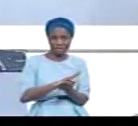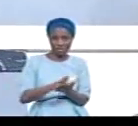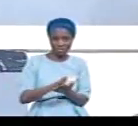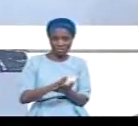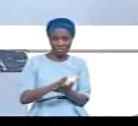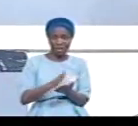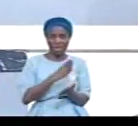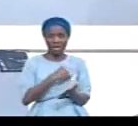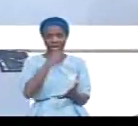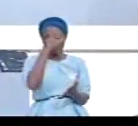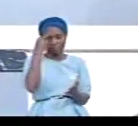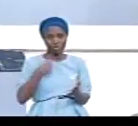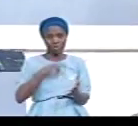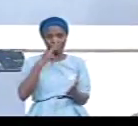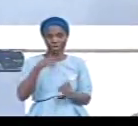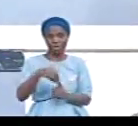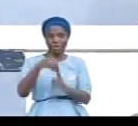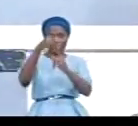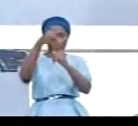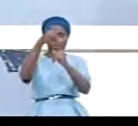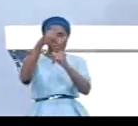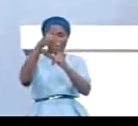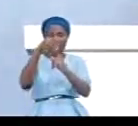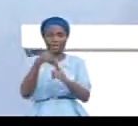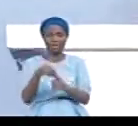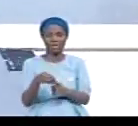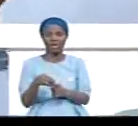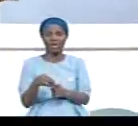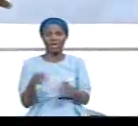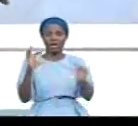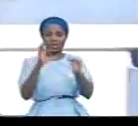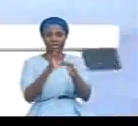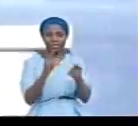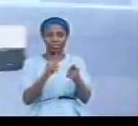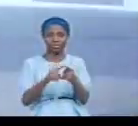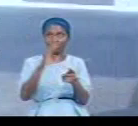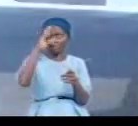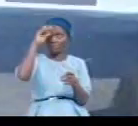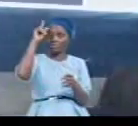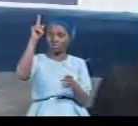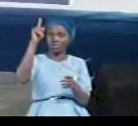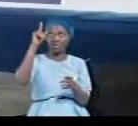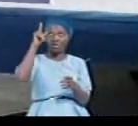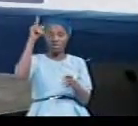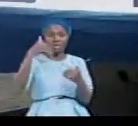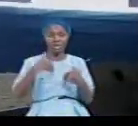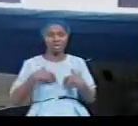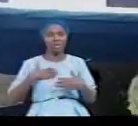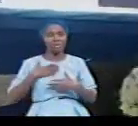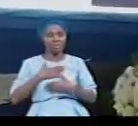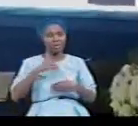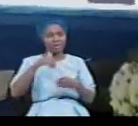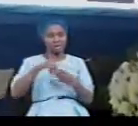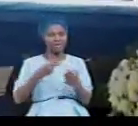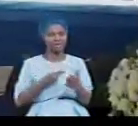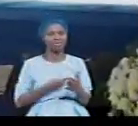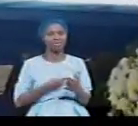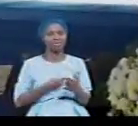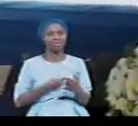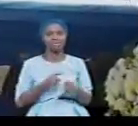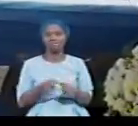we're peculiarly attached unto him, he had pleasure in us.